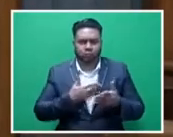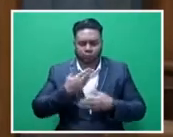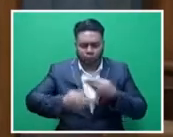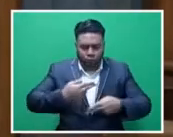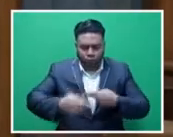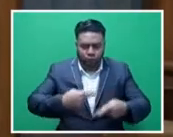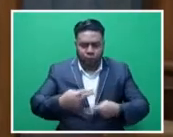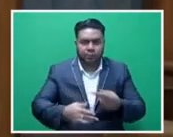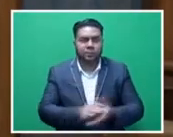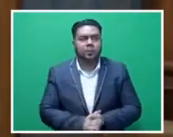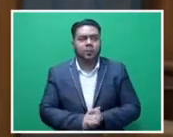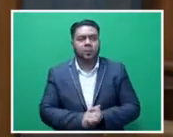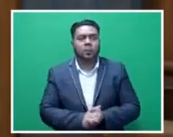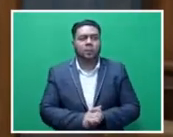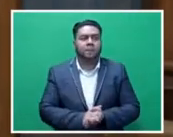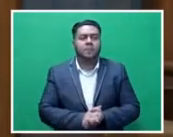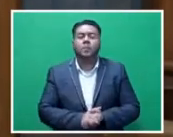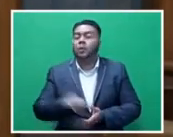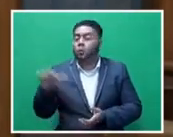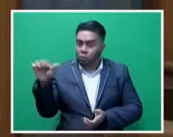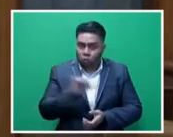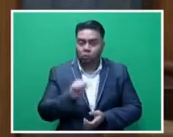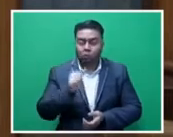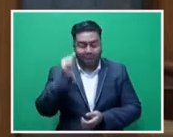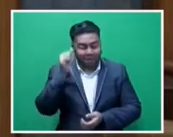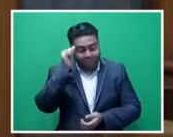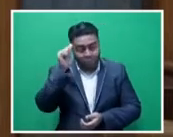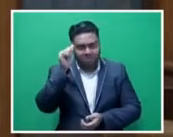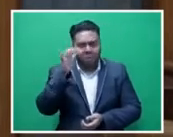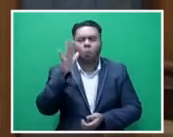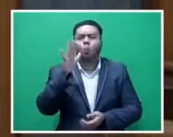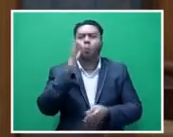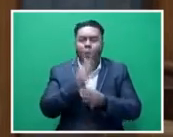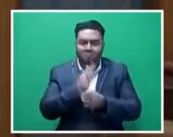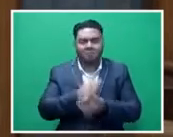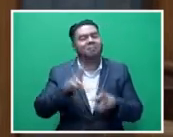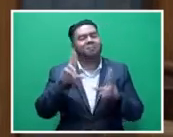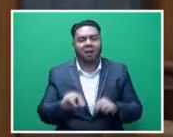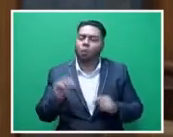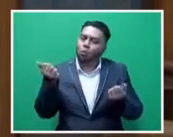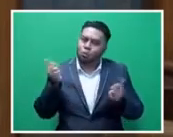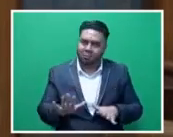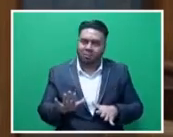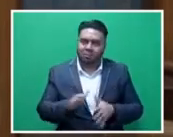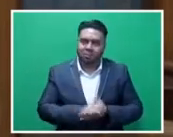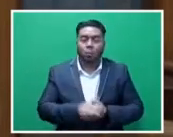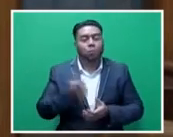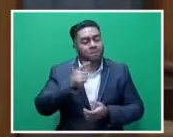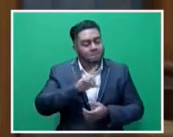this side. It should be noted, we must acknowledge work that is being done. We have to